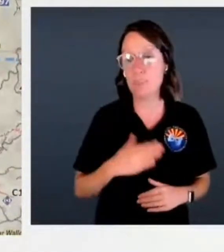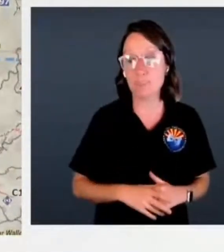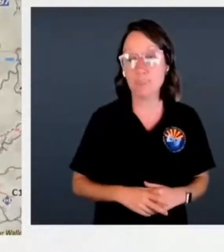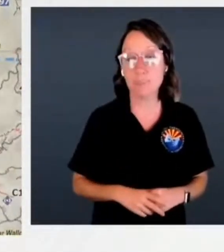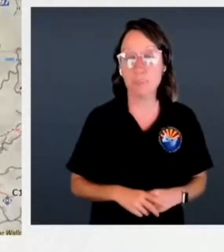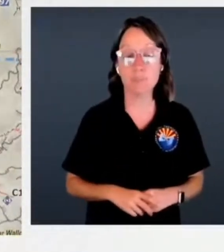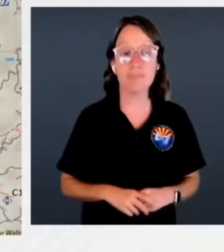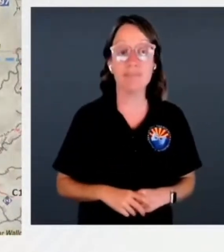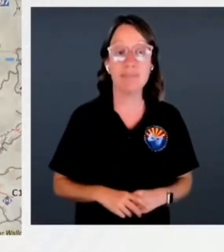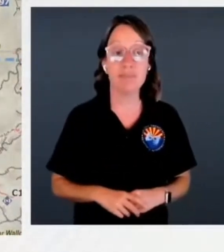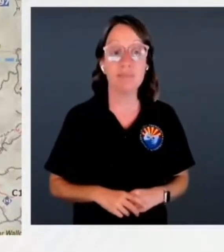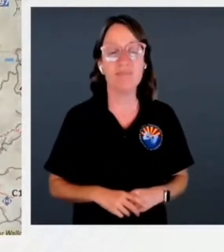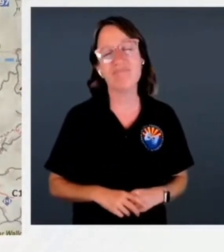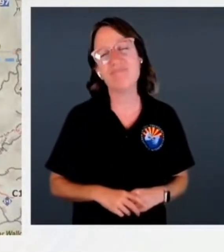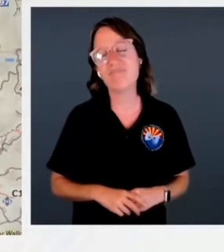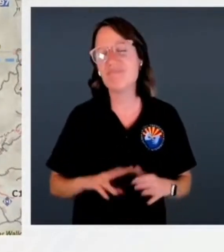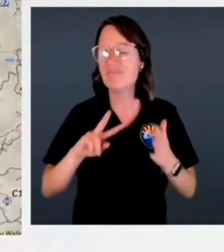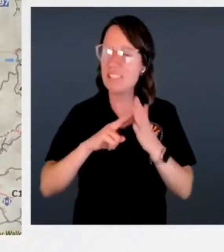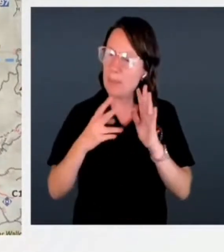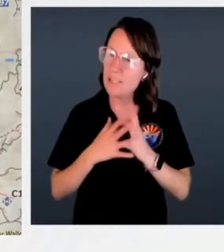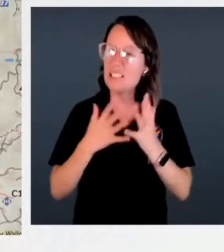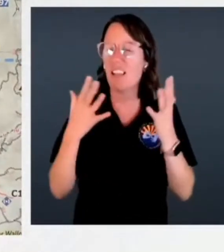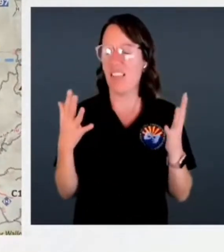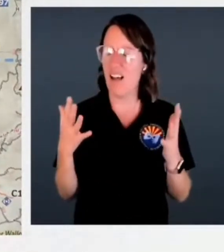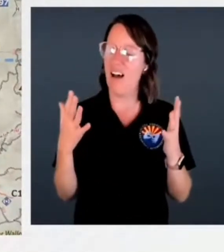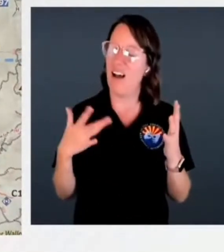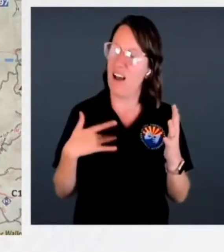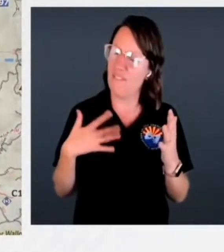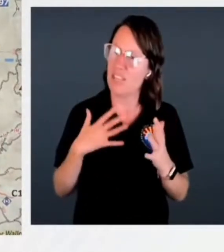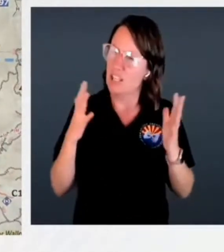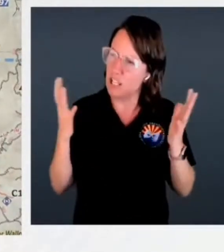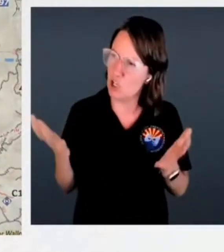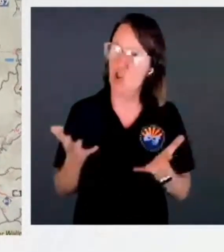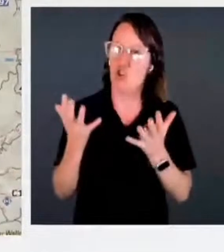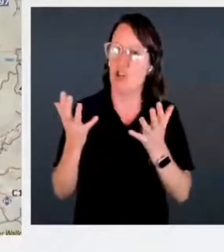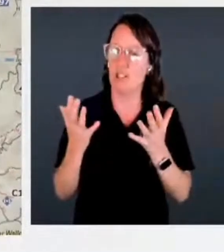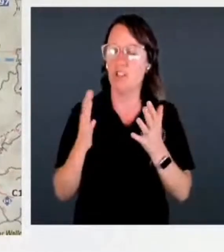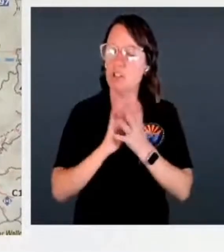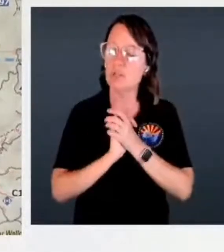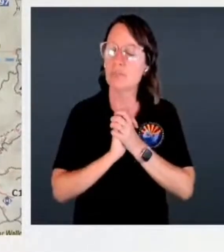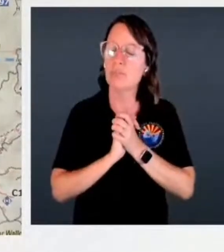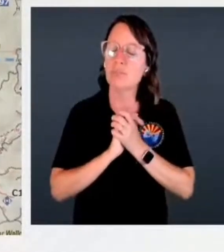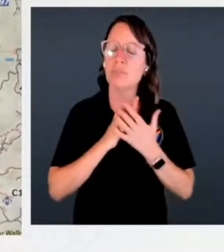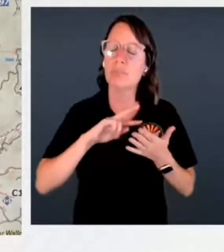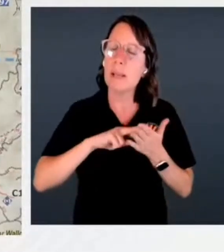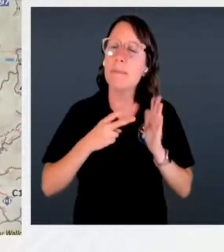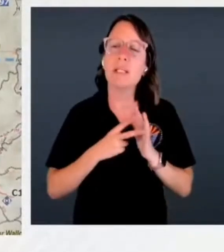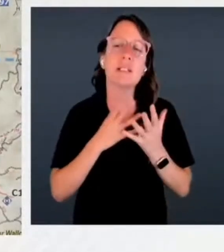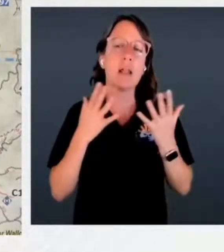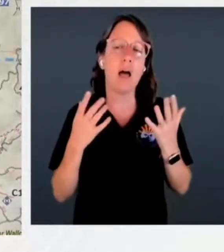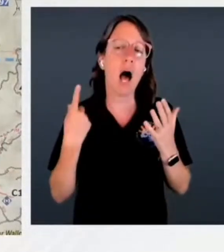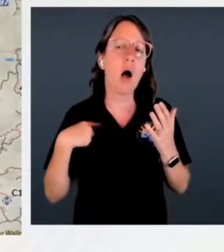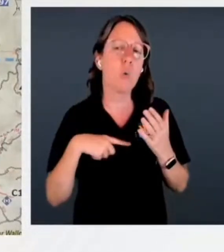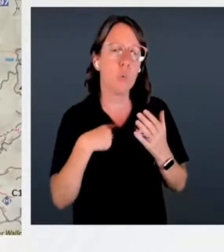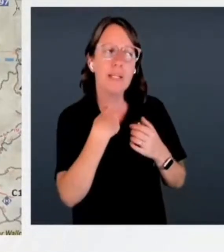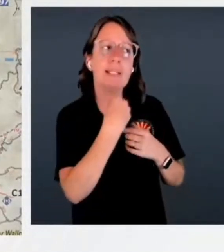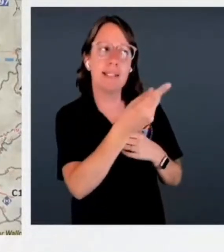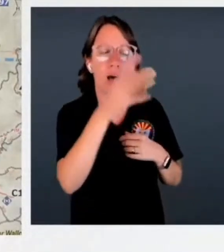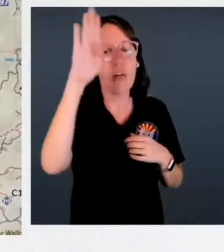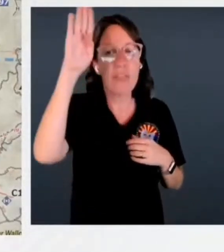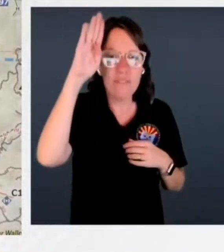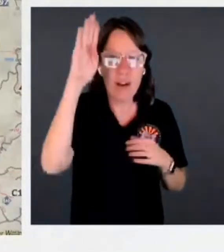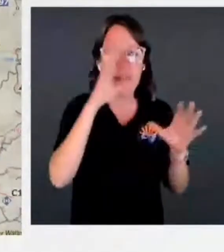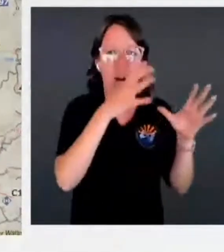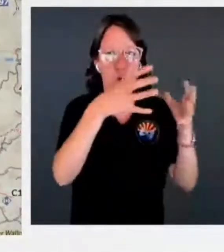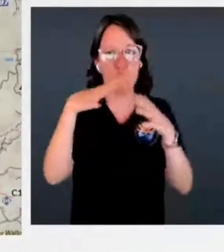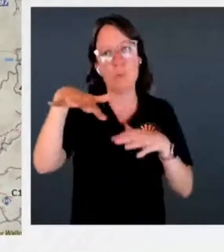Thank you. That means a lot to us. The encouragement really helps these guys go in, and we share that with the crews out there, and they really do appreciate that. So that's the